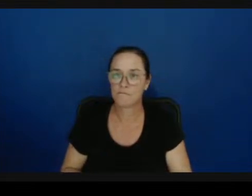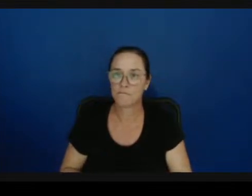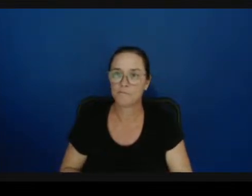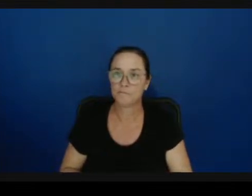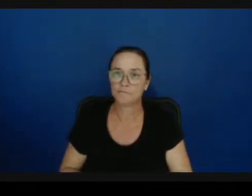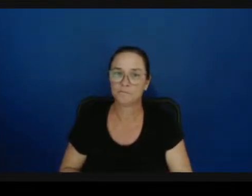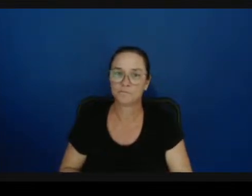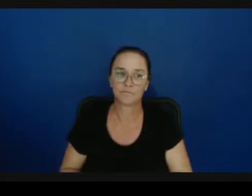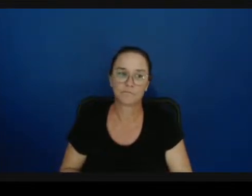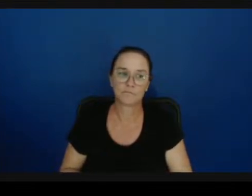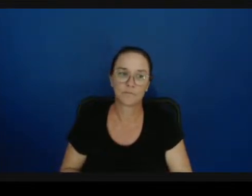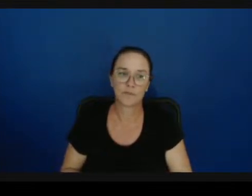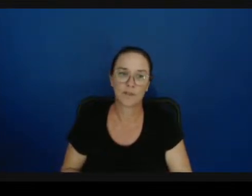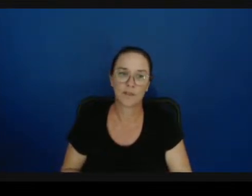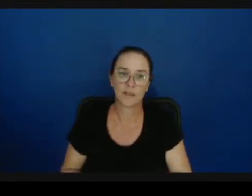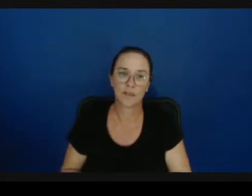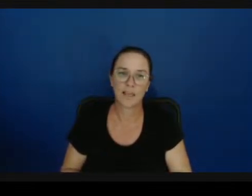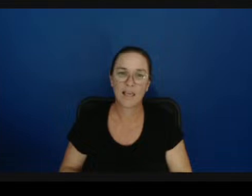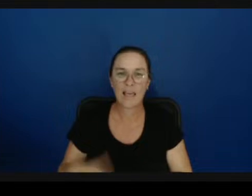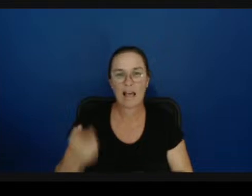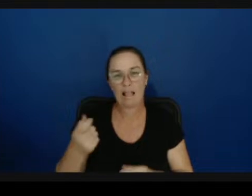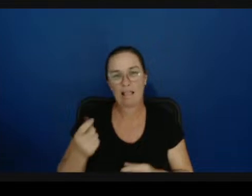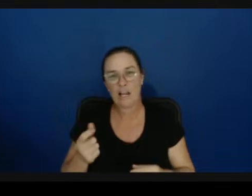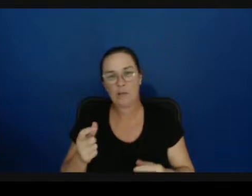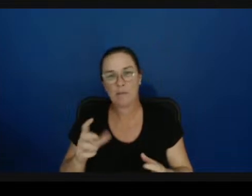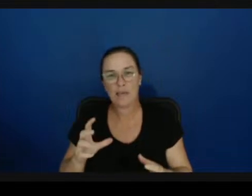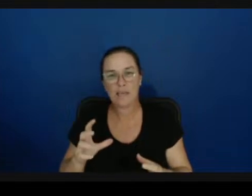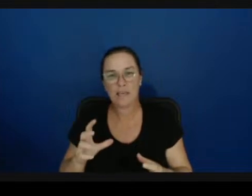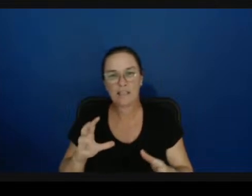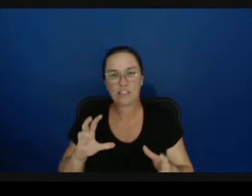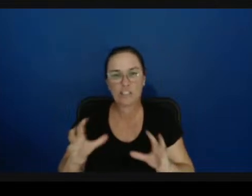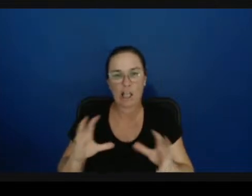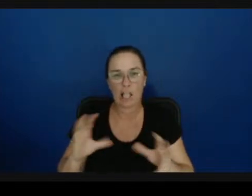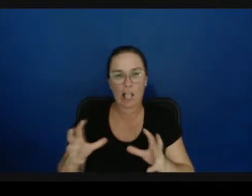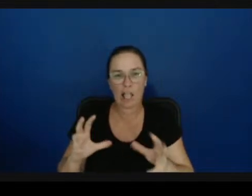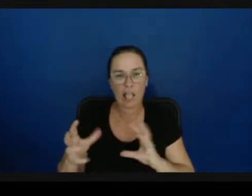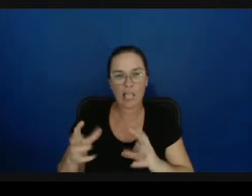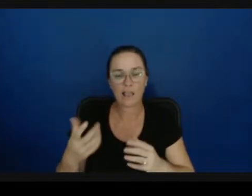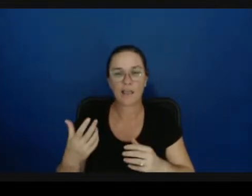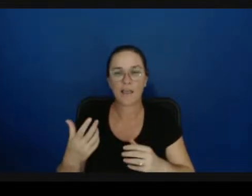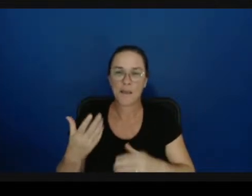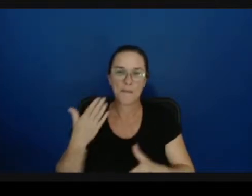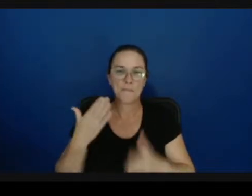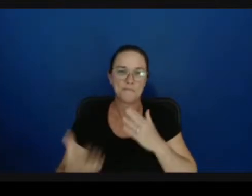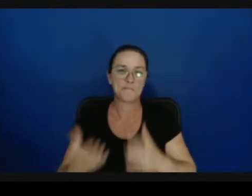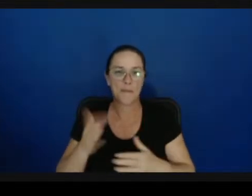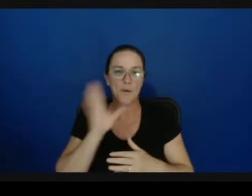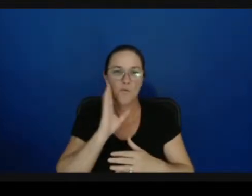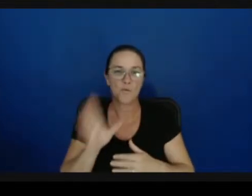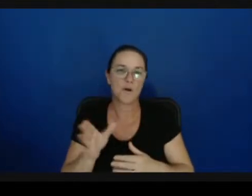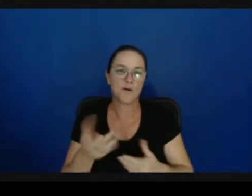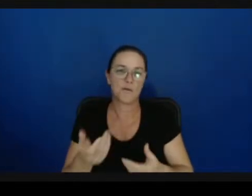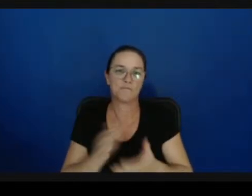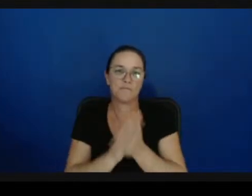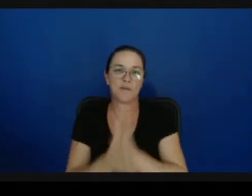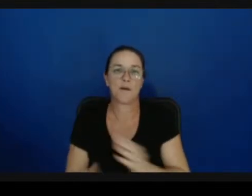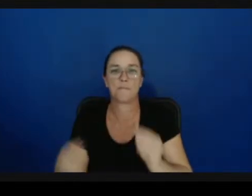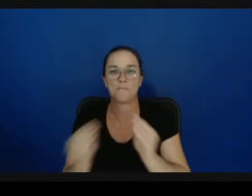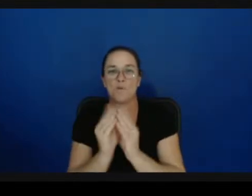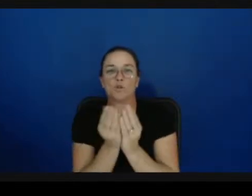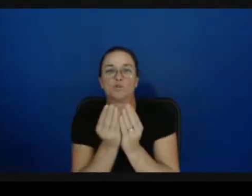little clunky, that little animation there, but hopefully we'll it's pretty cool. see a better one from the USGS, since they can actually size